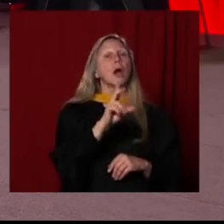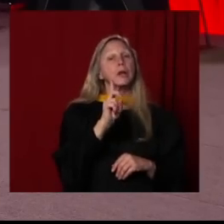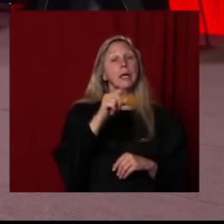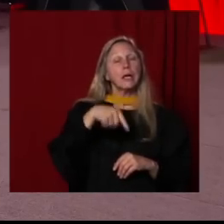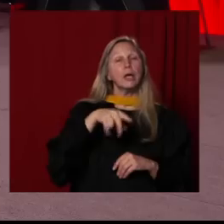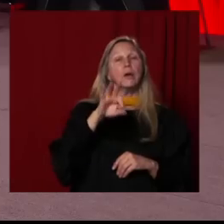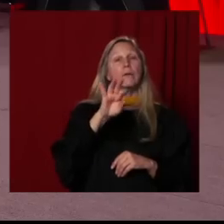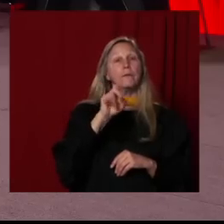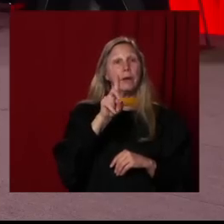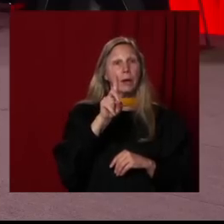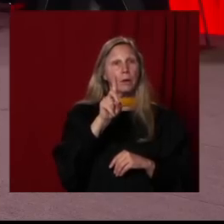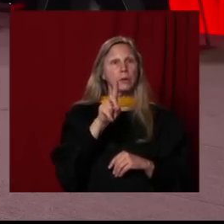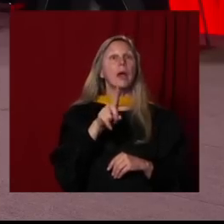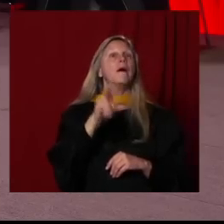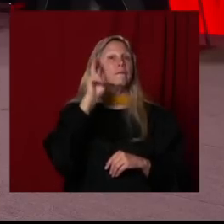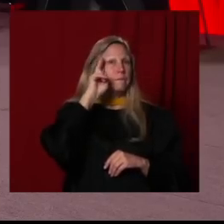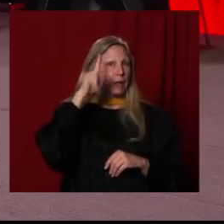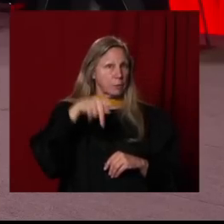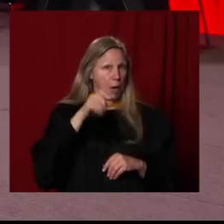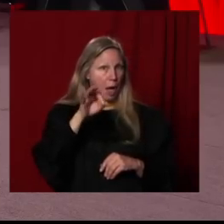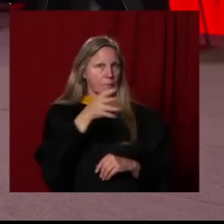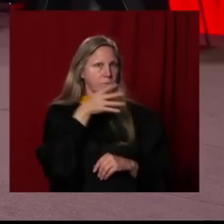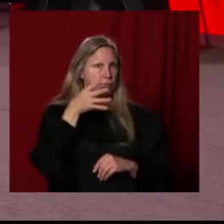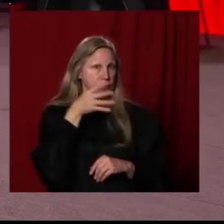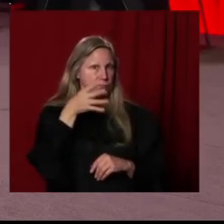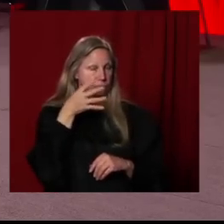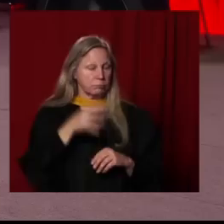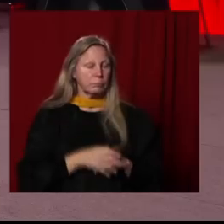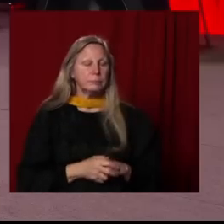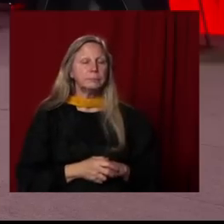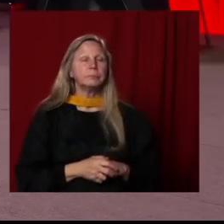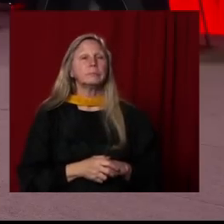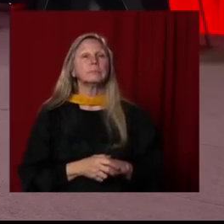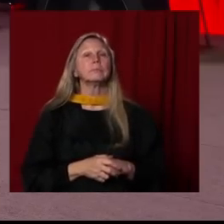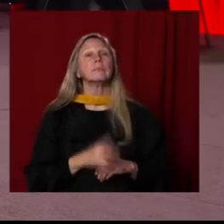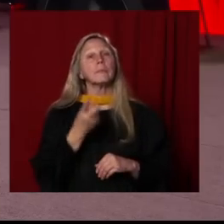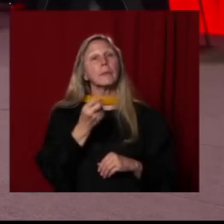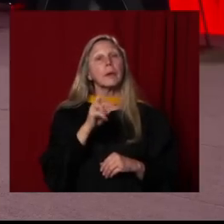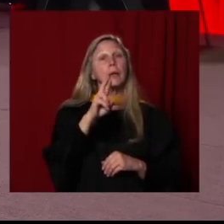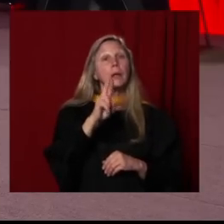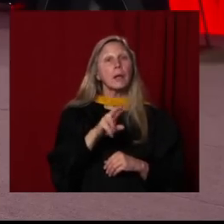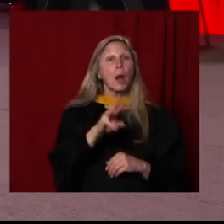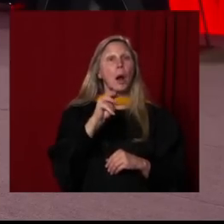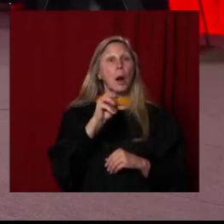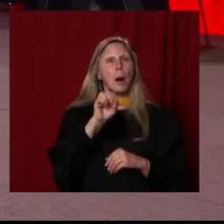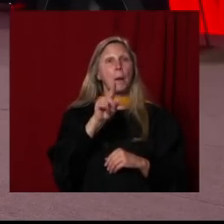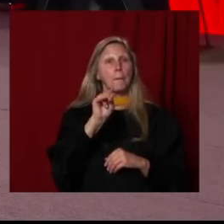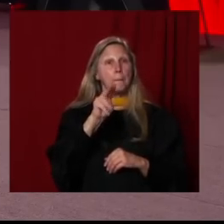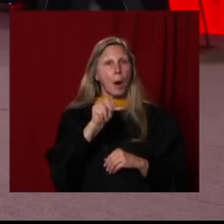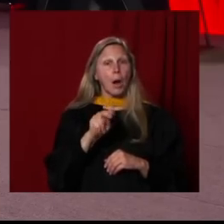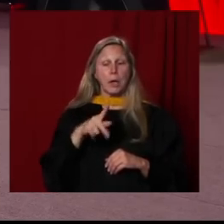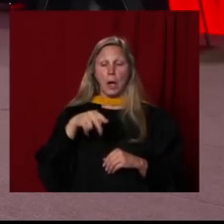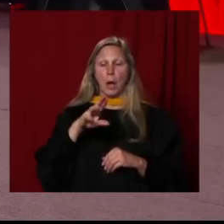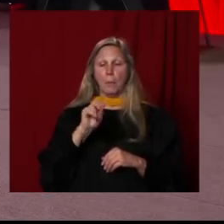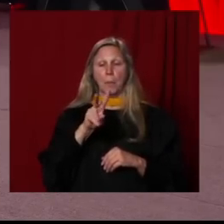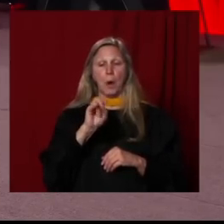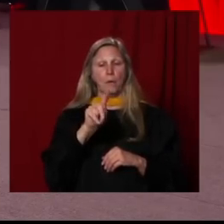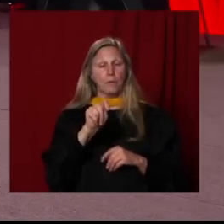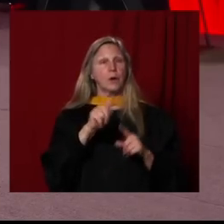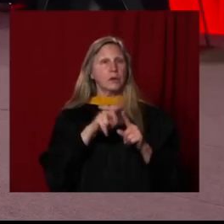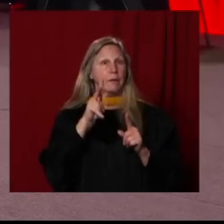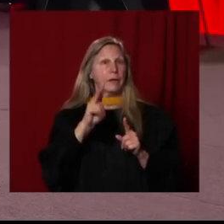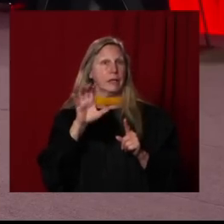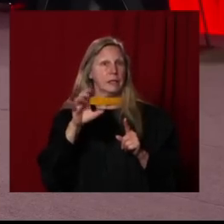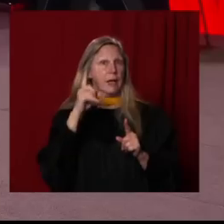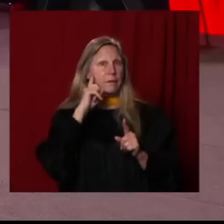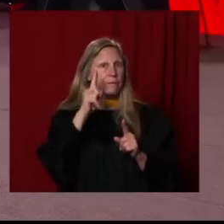Vice President of Agriculture. Dr. Terry Martin, Provost and Executive Vice Chancellor